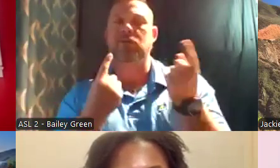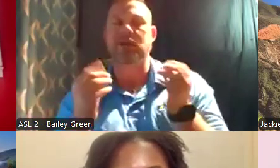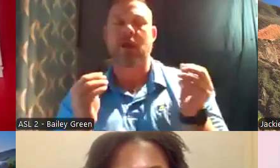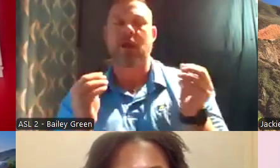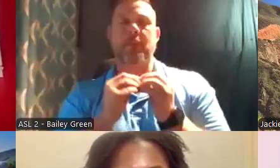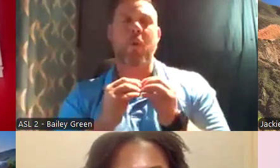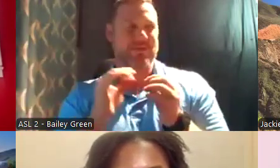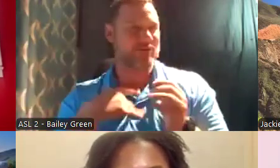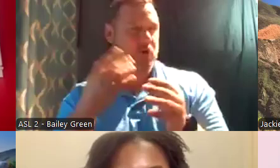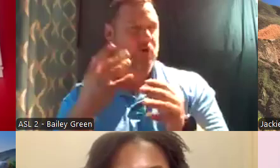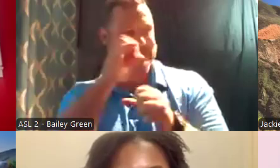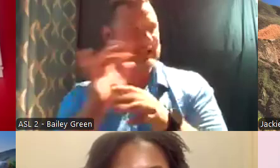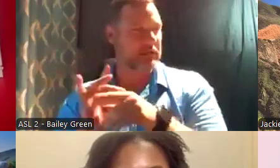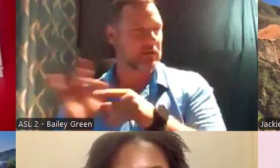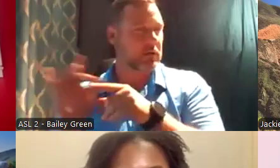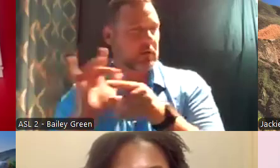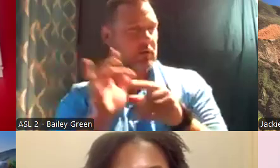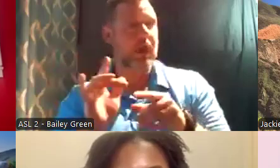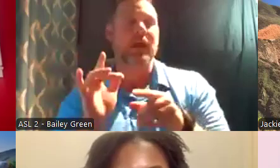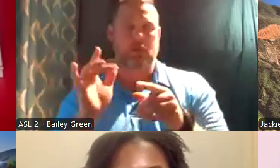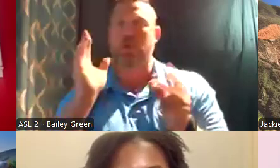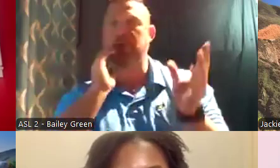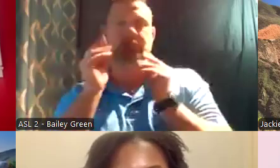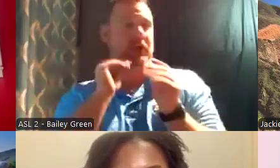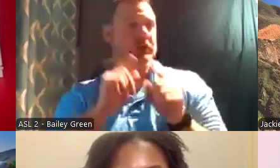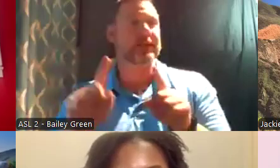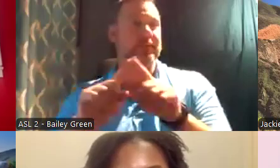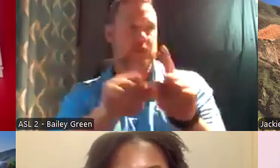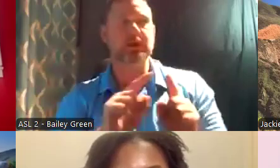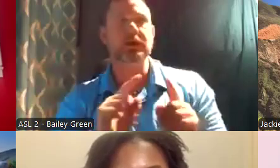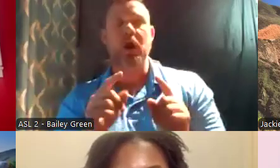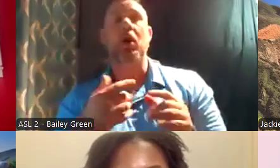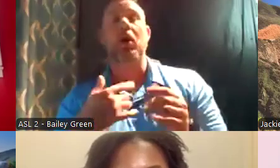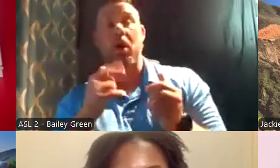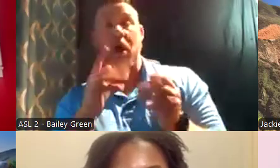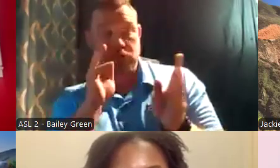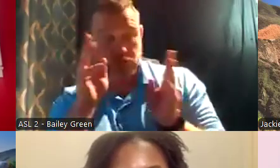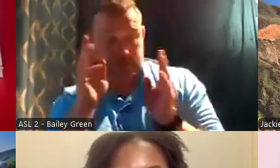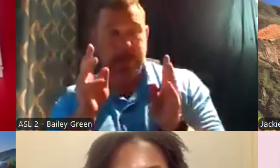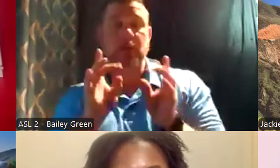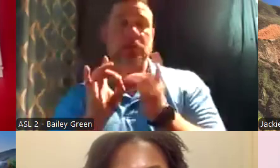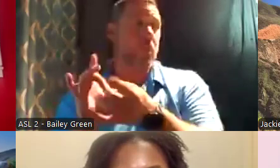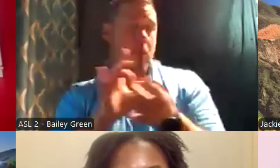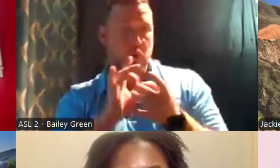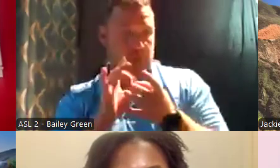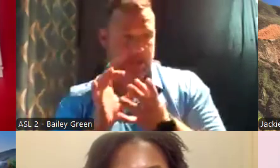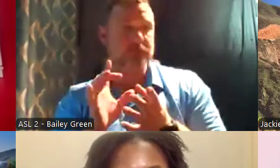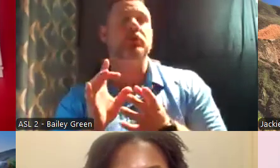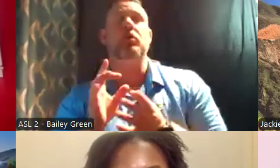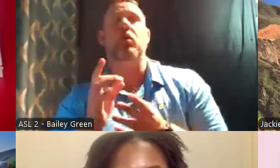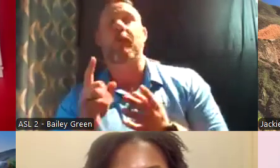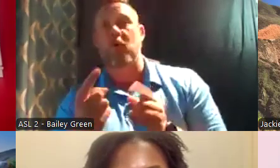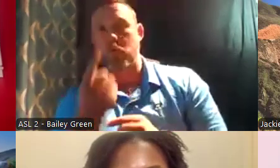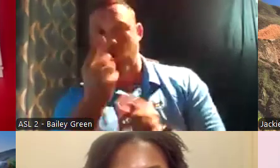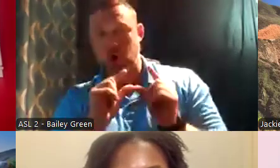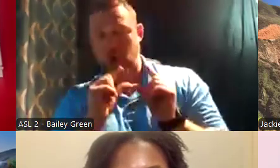that there are gaps, that there are being experienced differently. And while we're looking to create coordination for one group, we